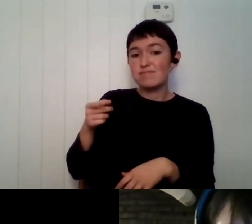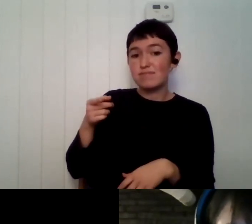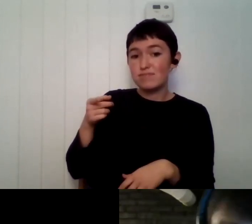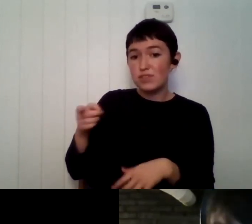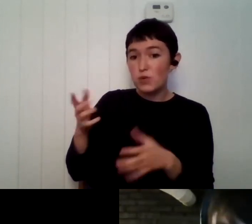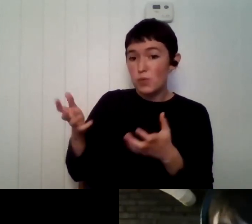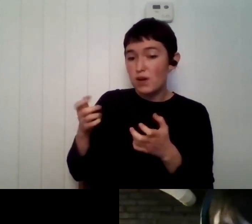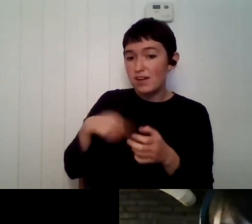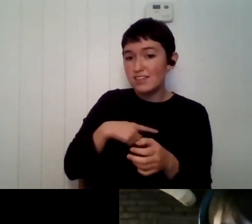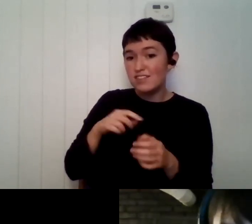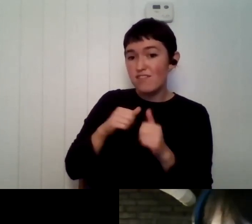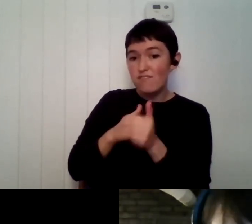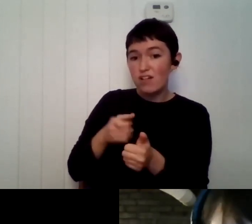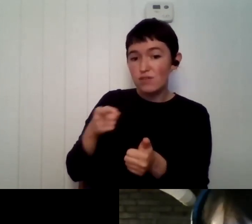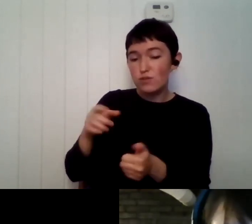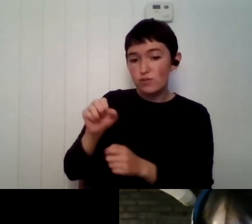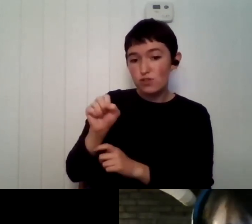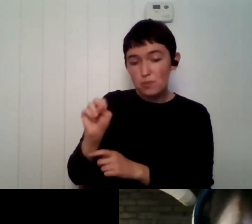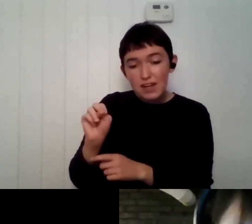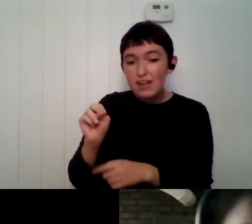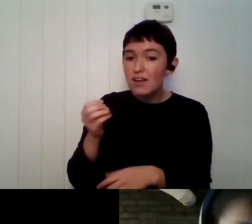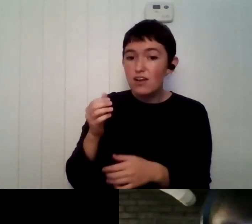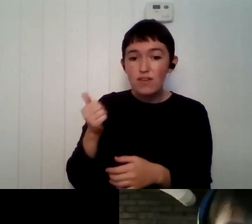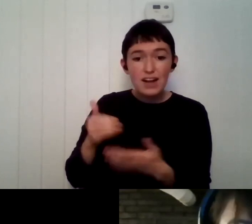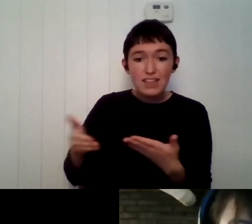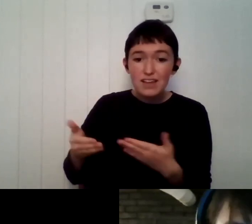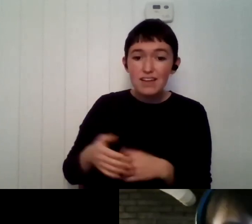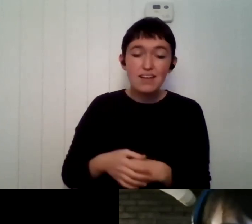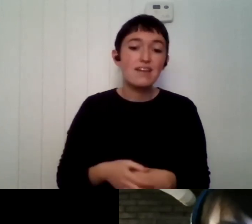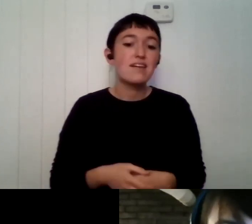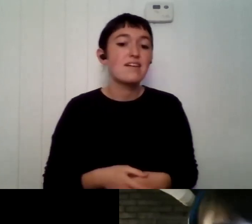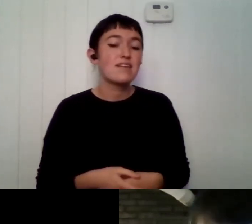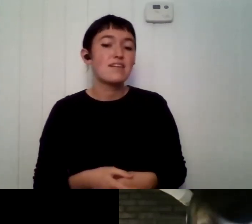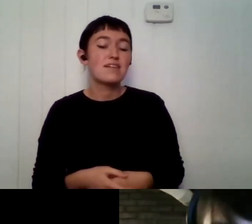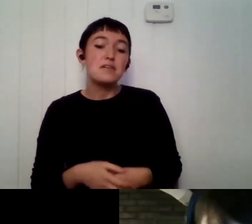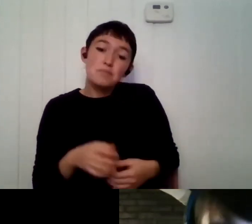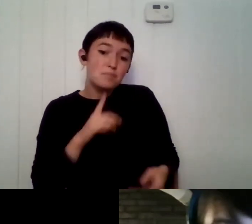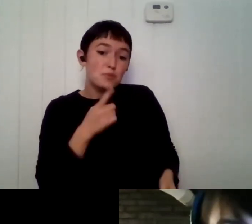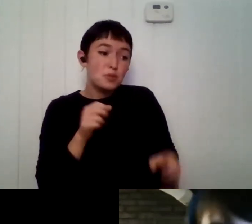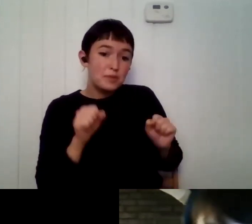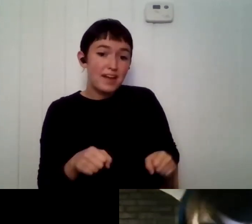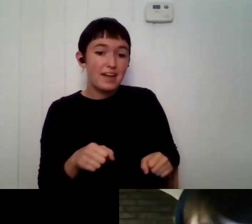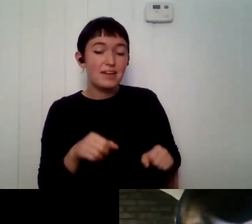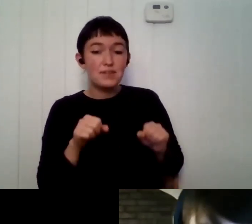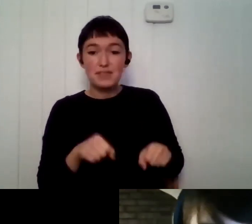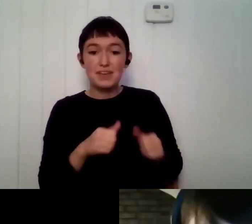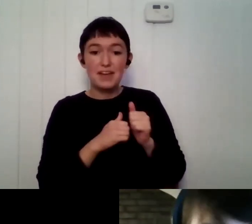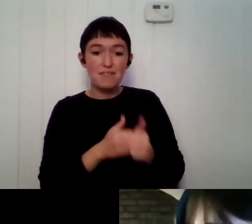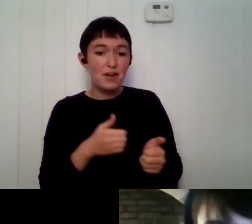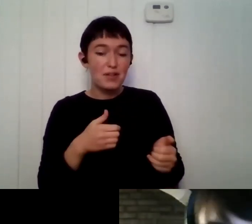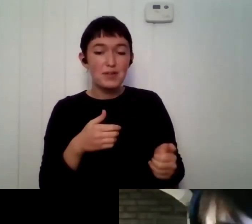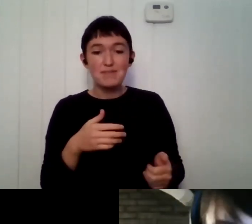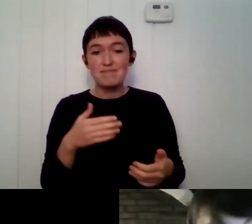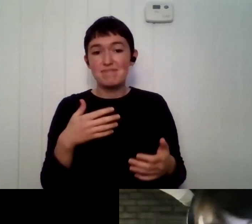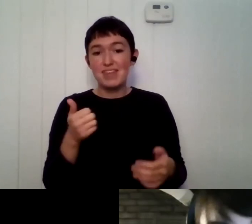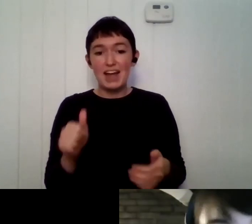follow you on social media or anything? As you like, you are free to follow who you like. I'm